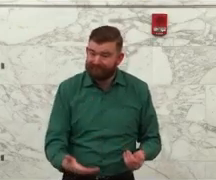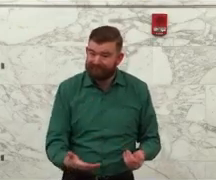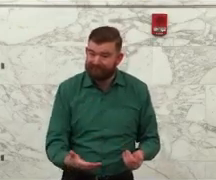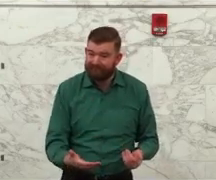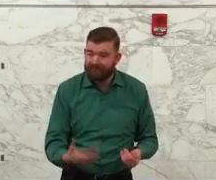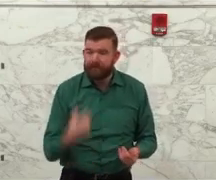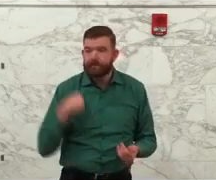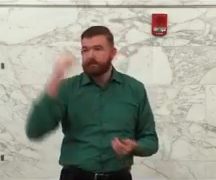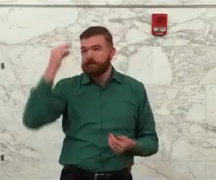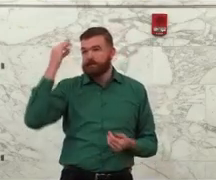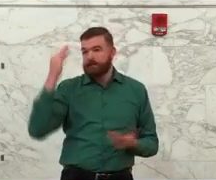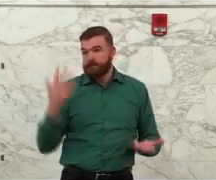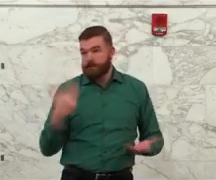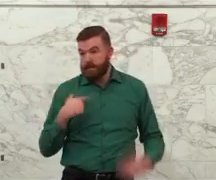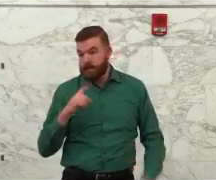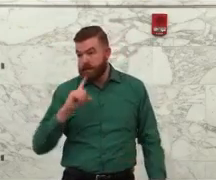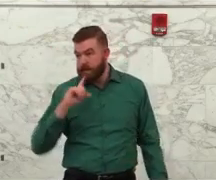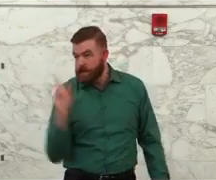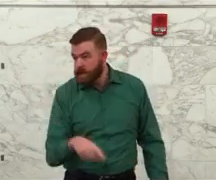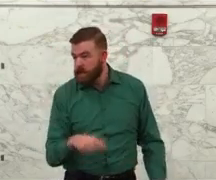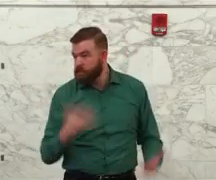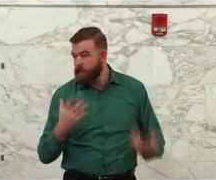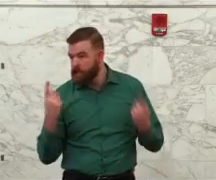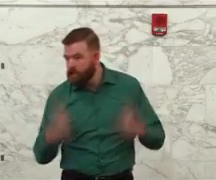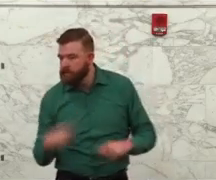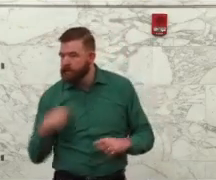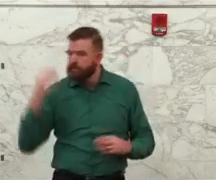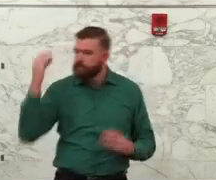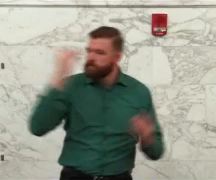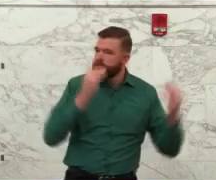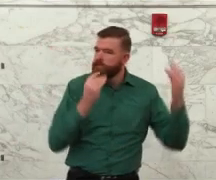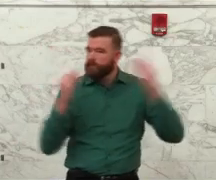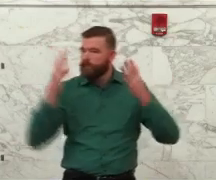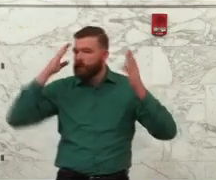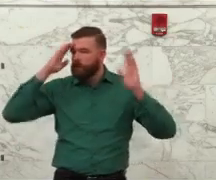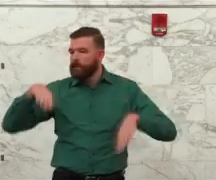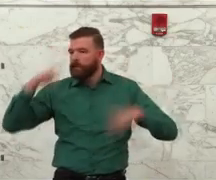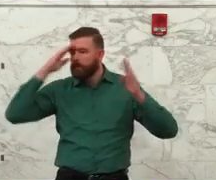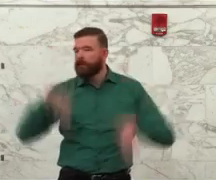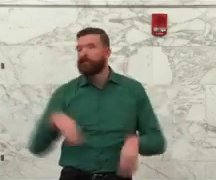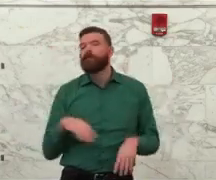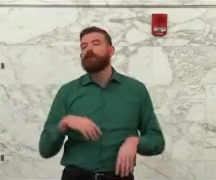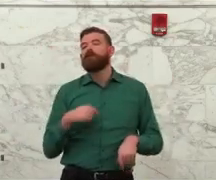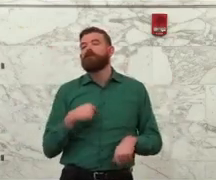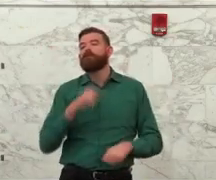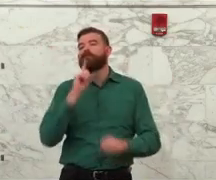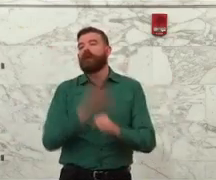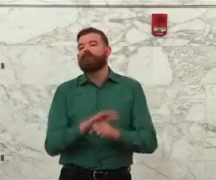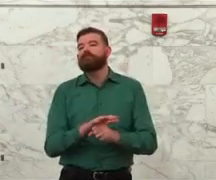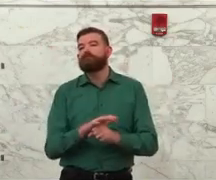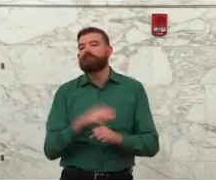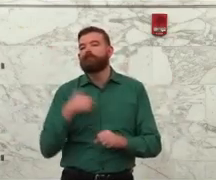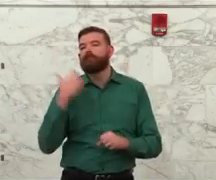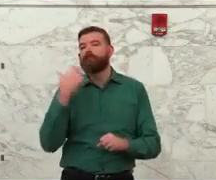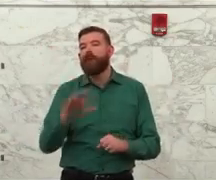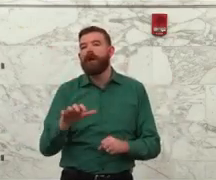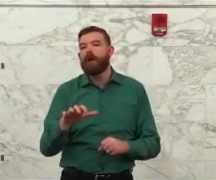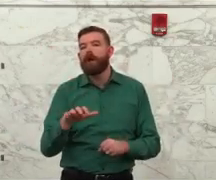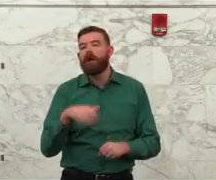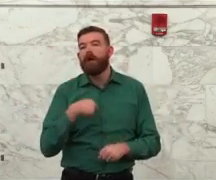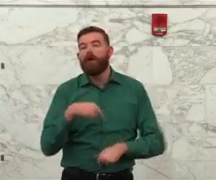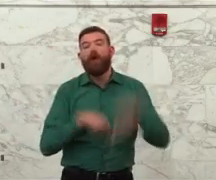daily life. We have taken great care to ensure that we would not have to go back and revise our work. We wanted to make sure we